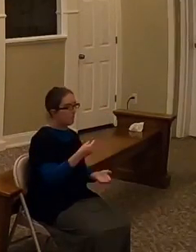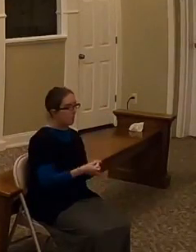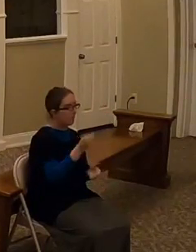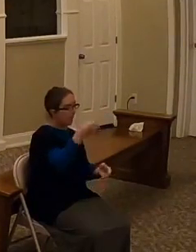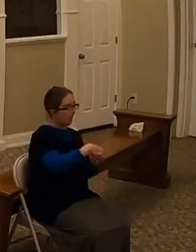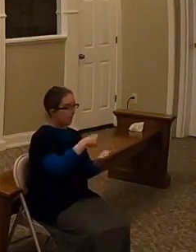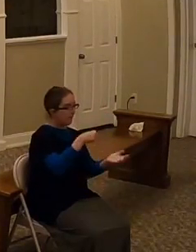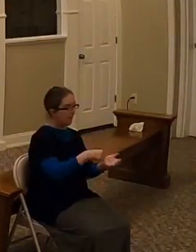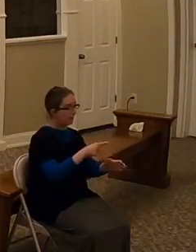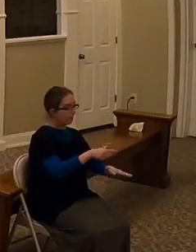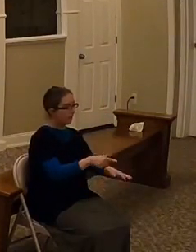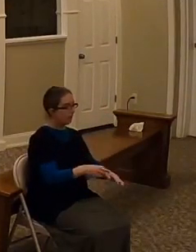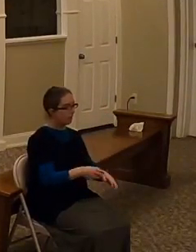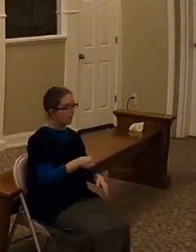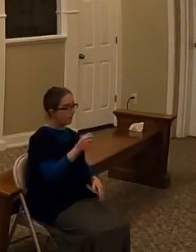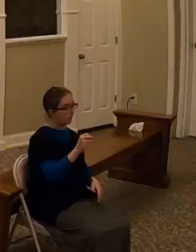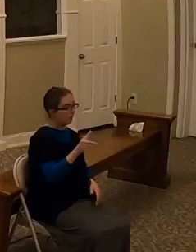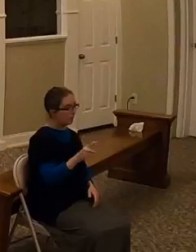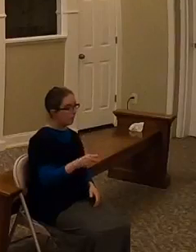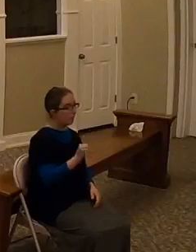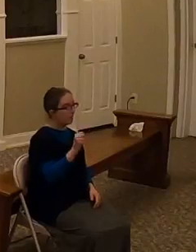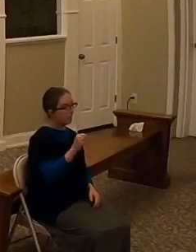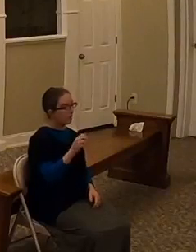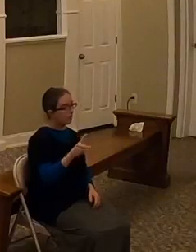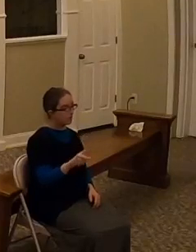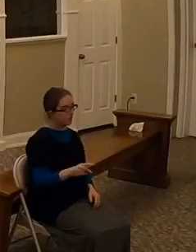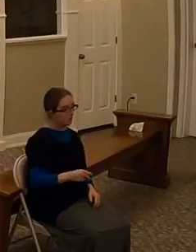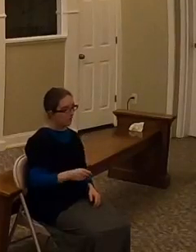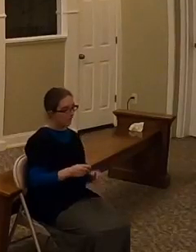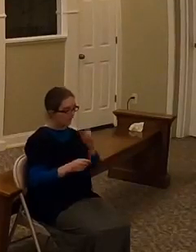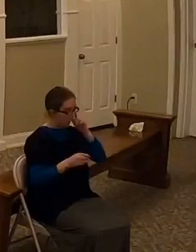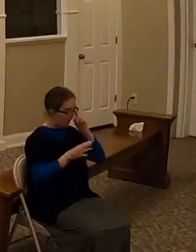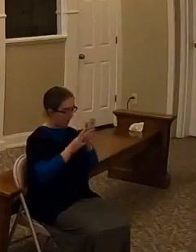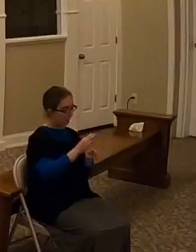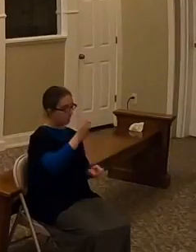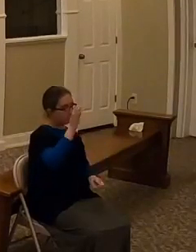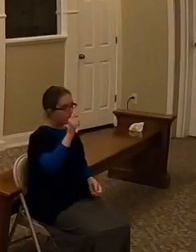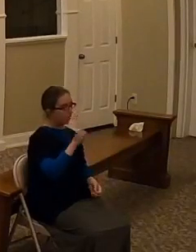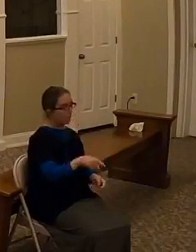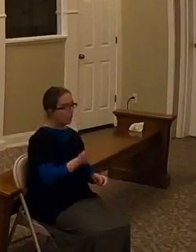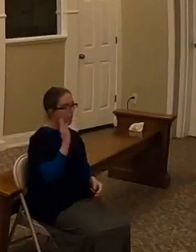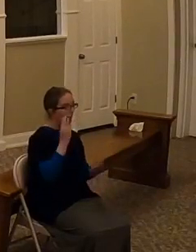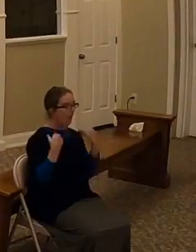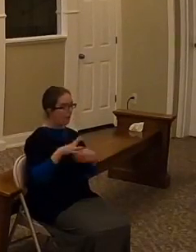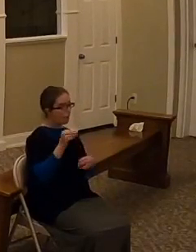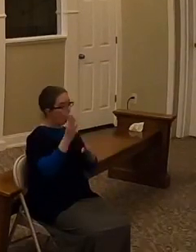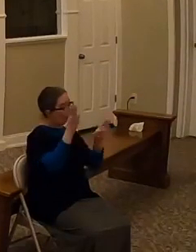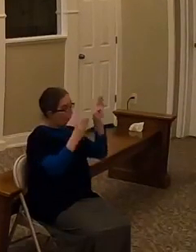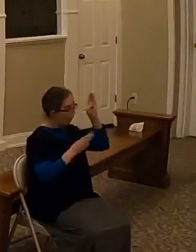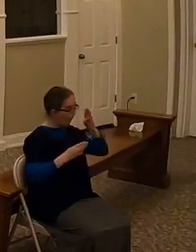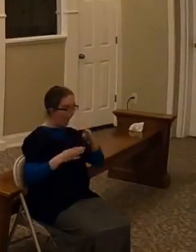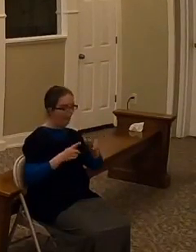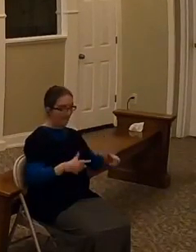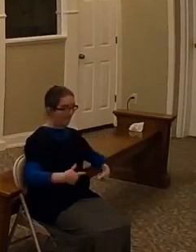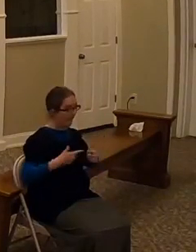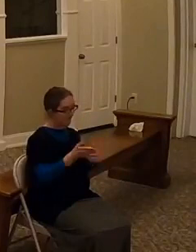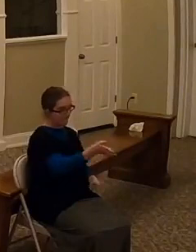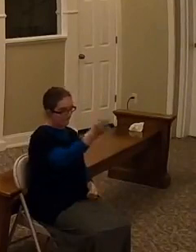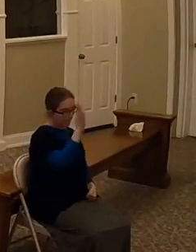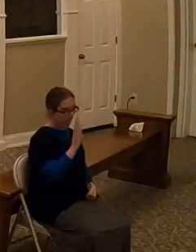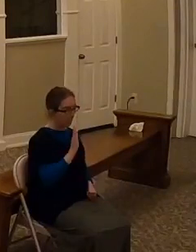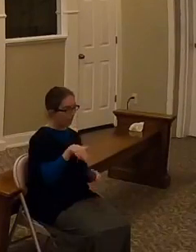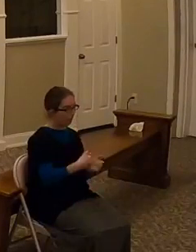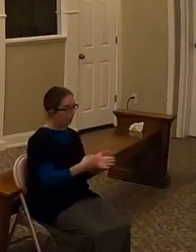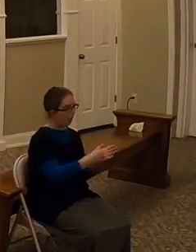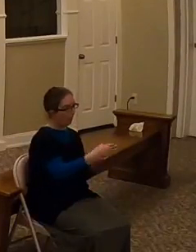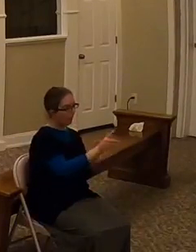buy into this thing lock, stock, and barrel spiritually, guess what? You ain't going to have no problem living for God. All